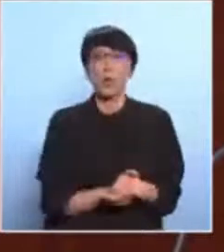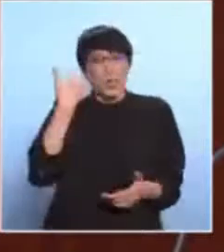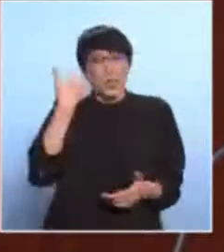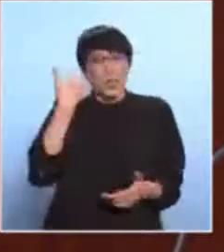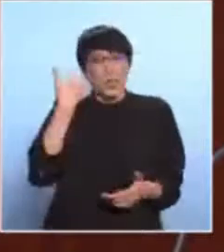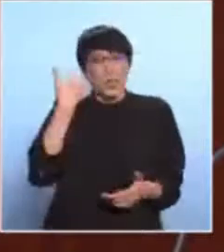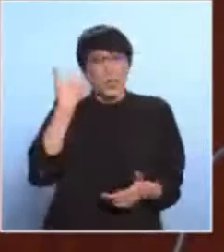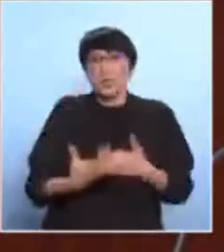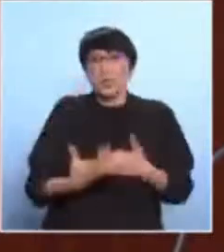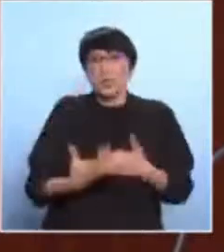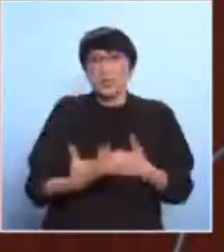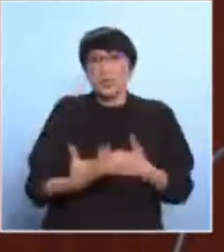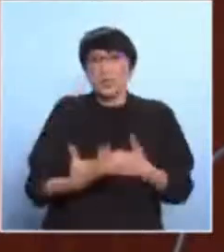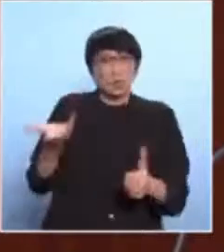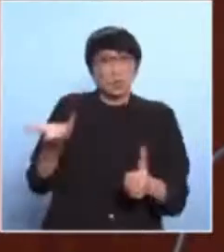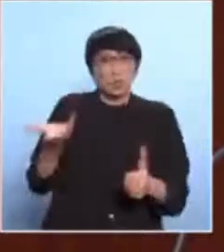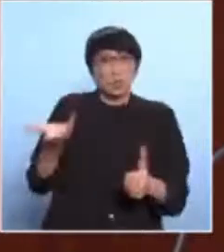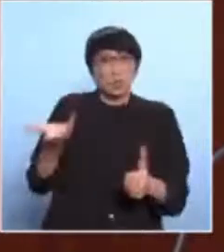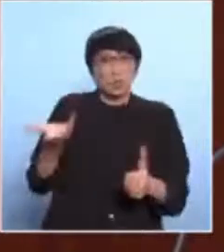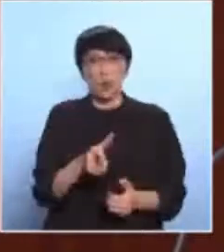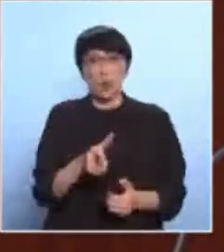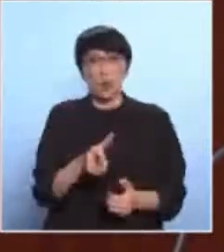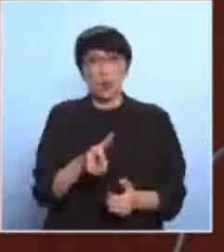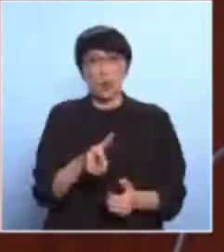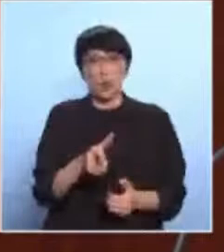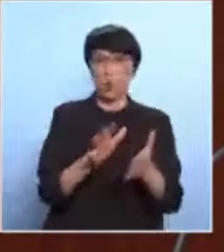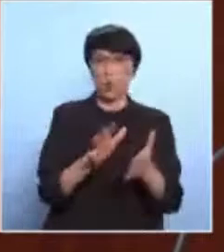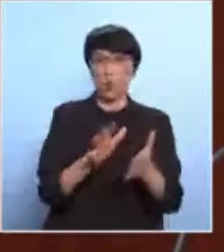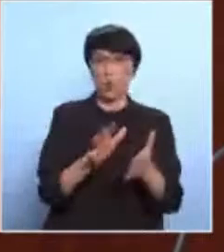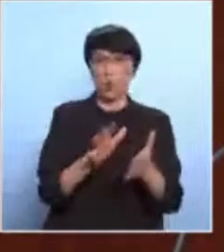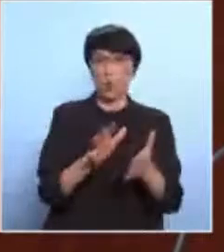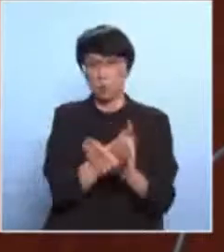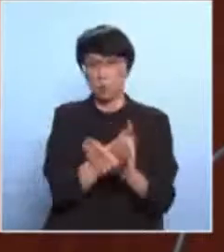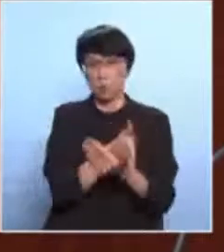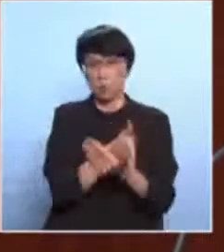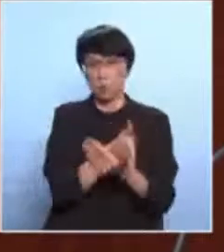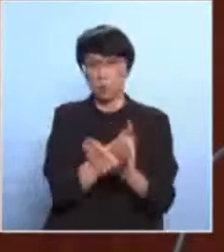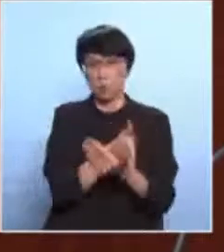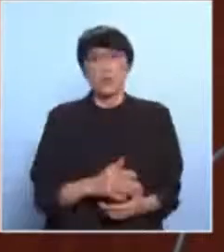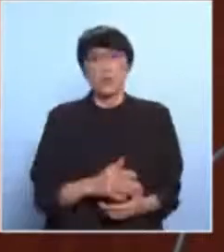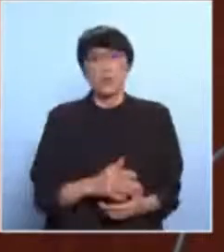and our determination to make Hong Kong a success.